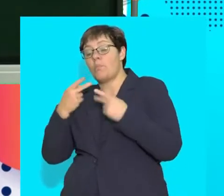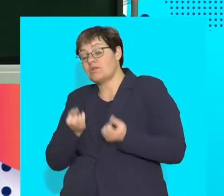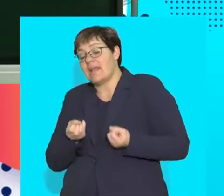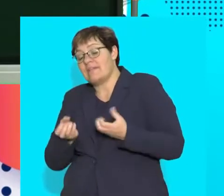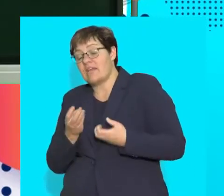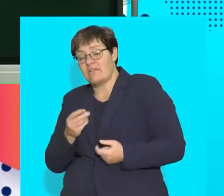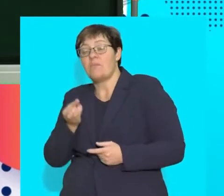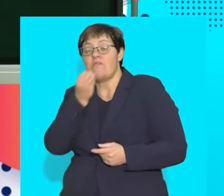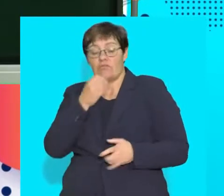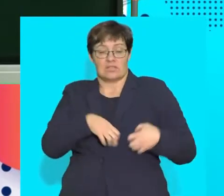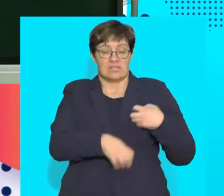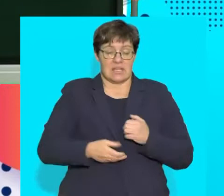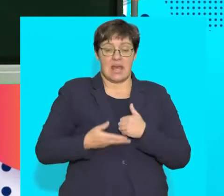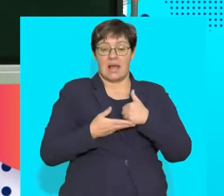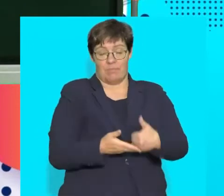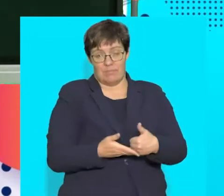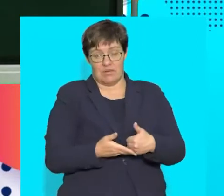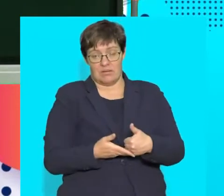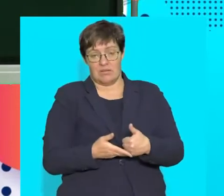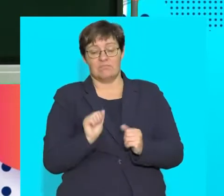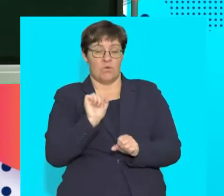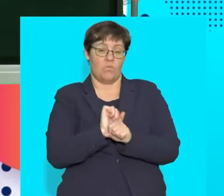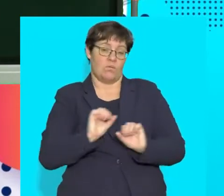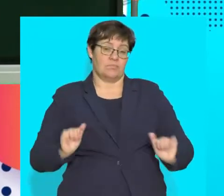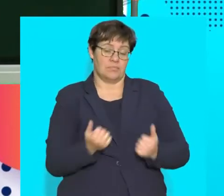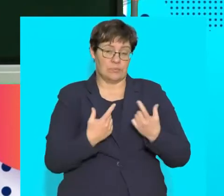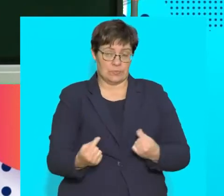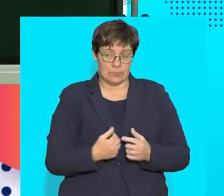in assisting the digestive system carrying out its function.